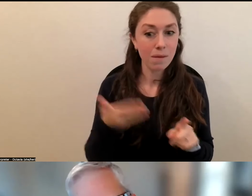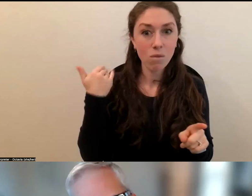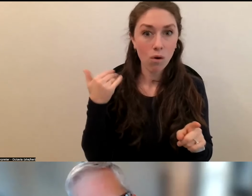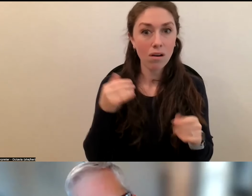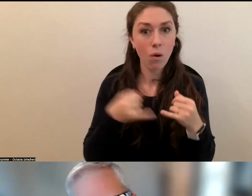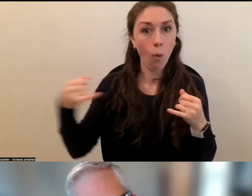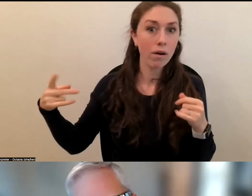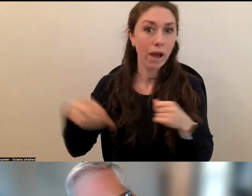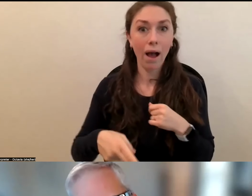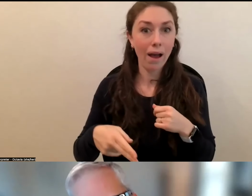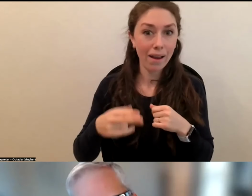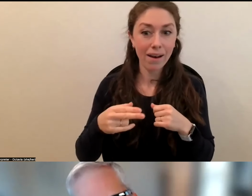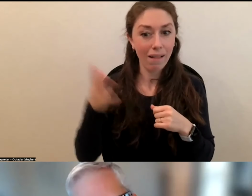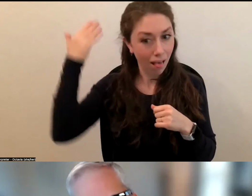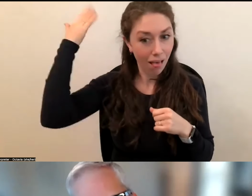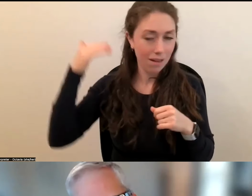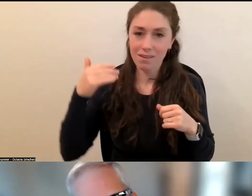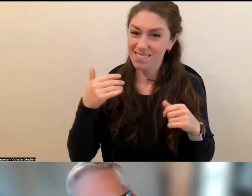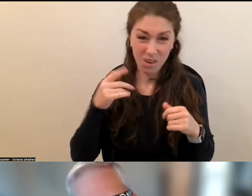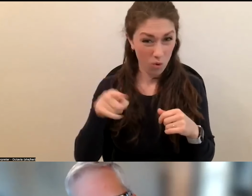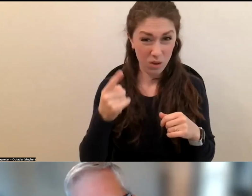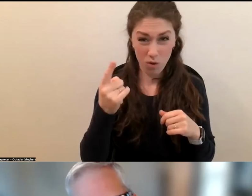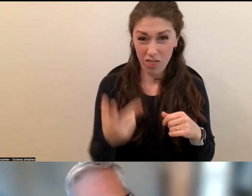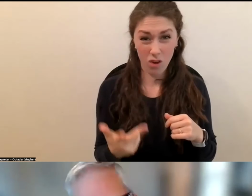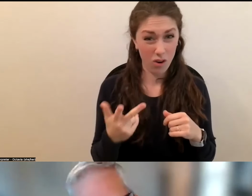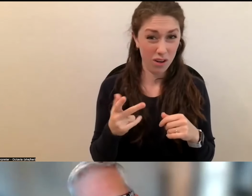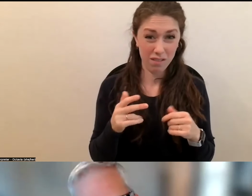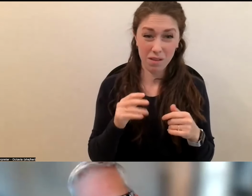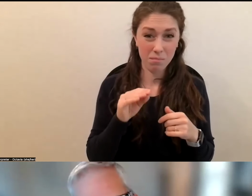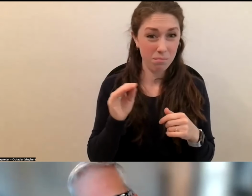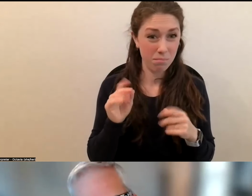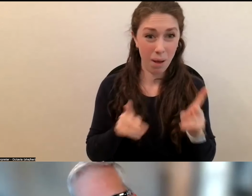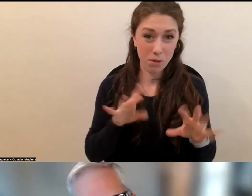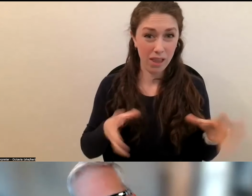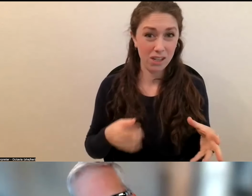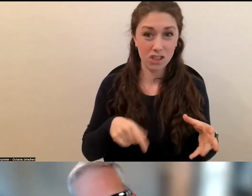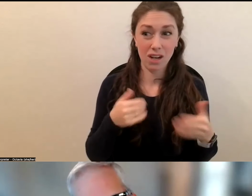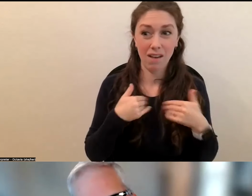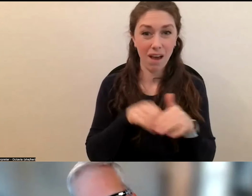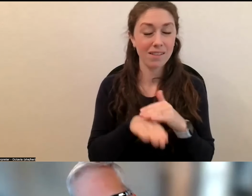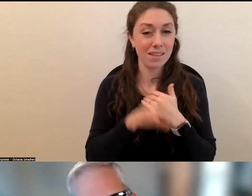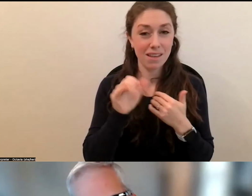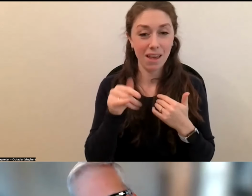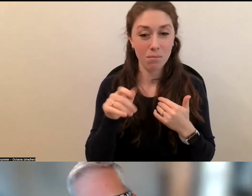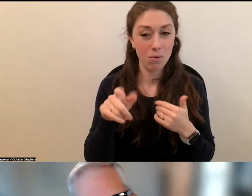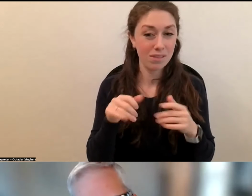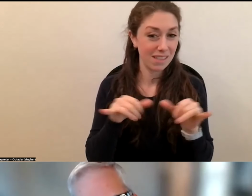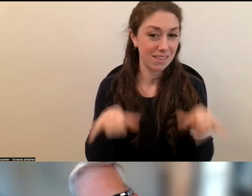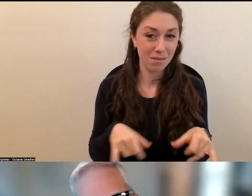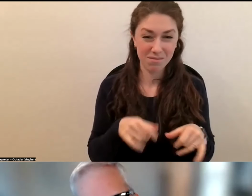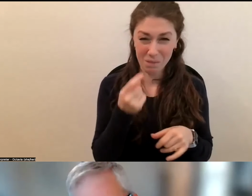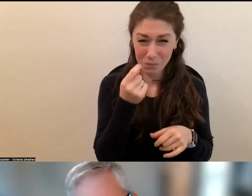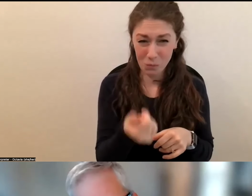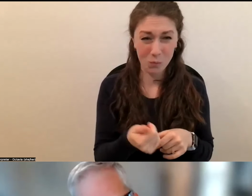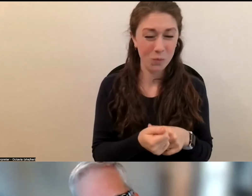even before the cord cutting years, only about a third of the population of Humboldt County has access to the cable system. So the rest